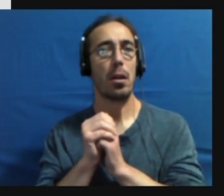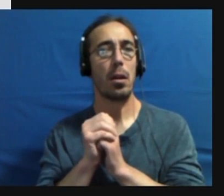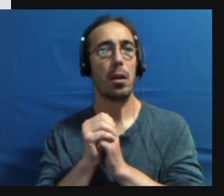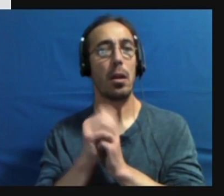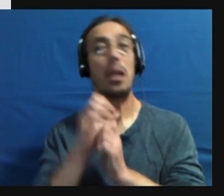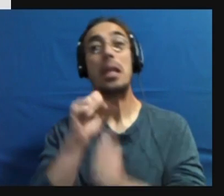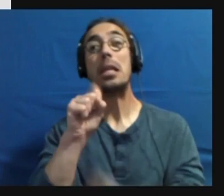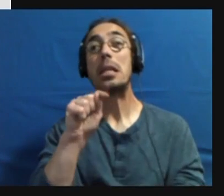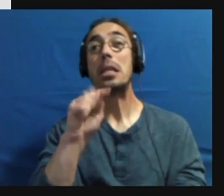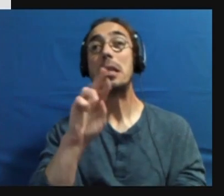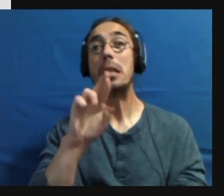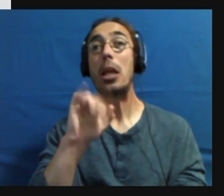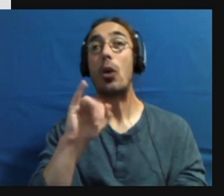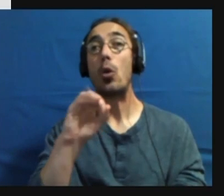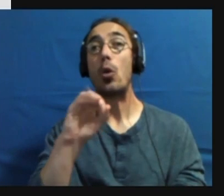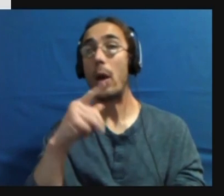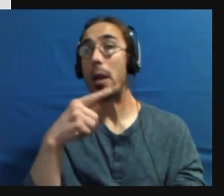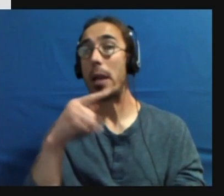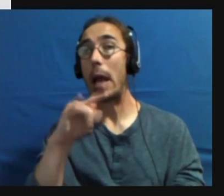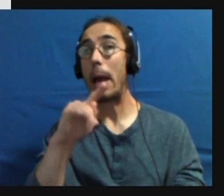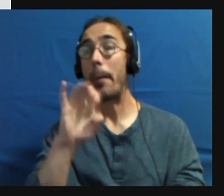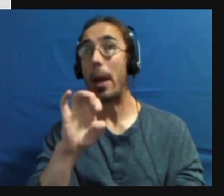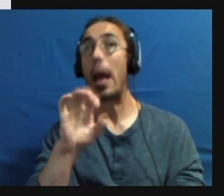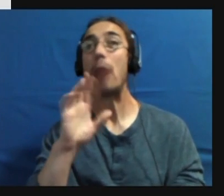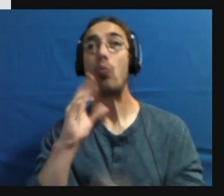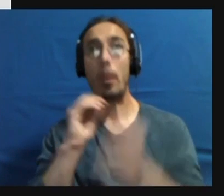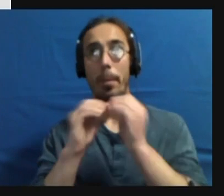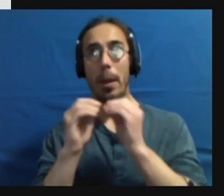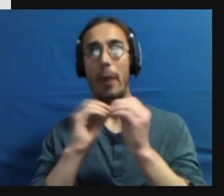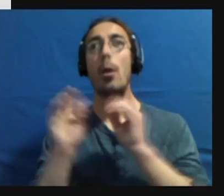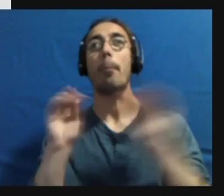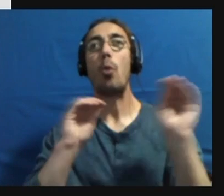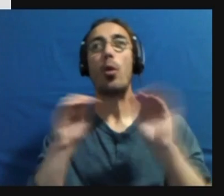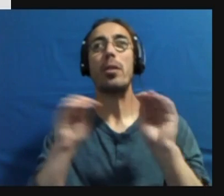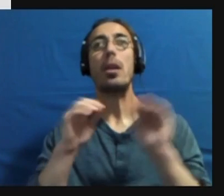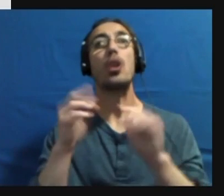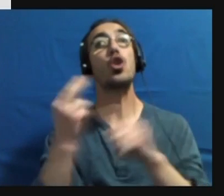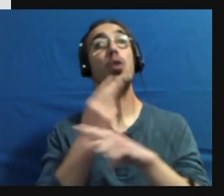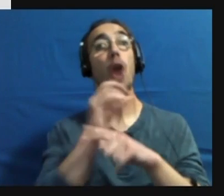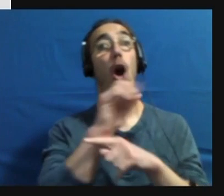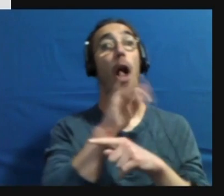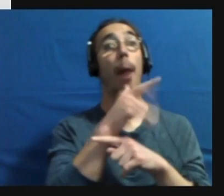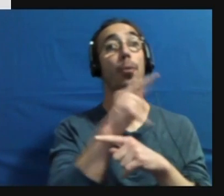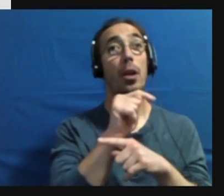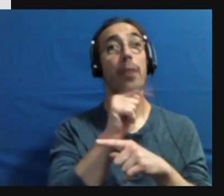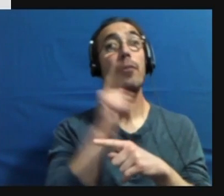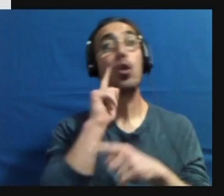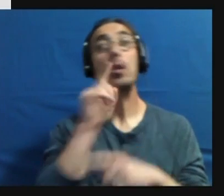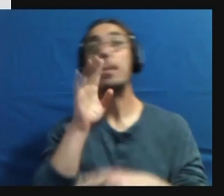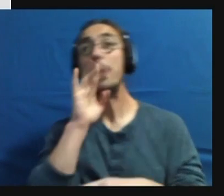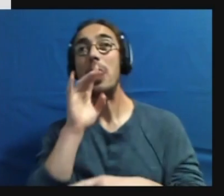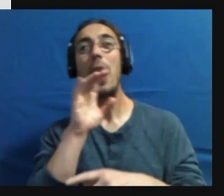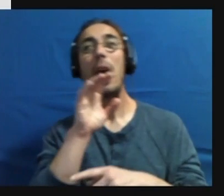stereotype and repetitive motor movements, use of objects or speech. So this is echolalia, and this